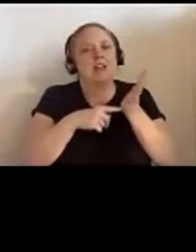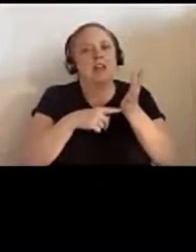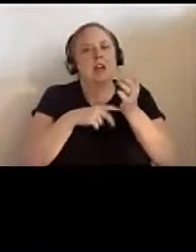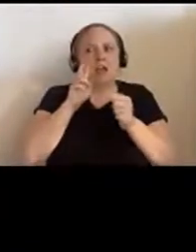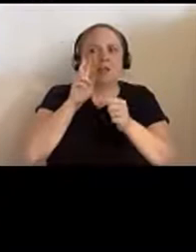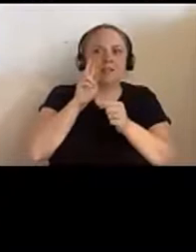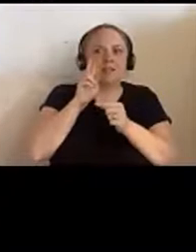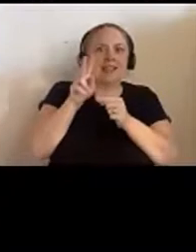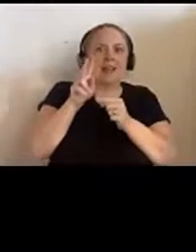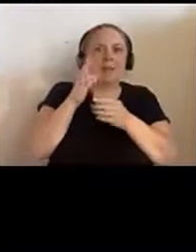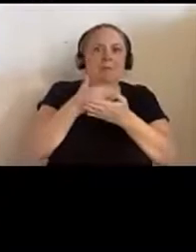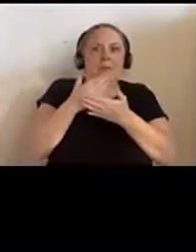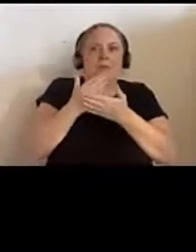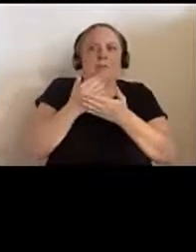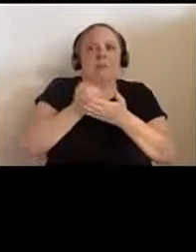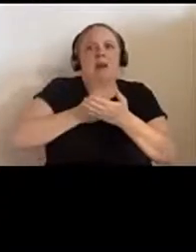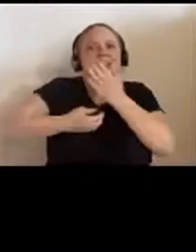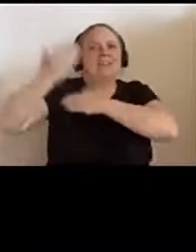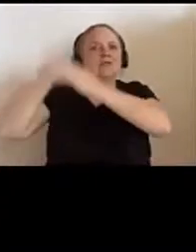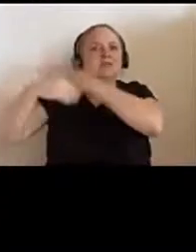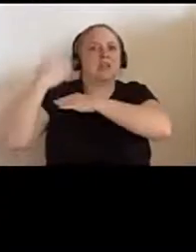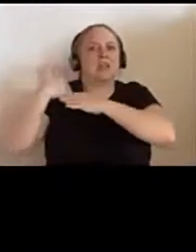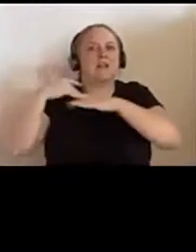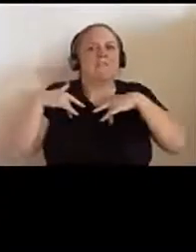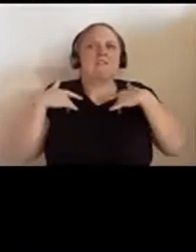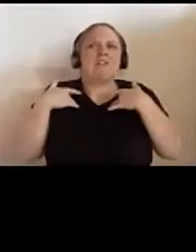was extremely ambiguous, but also very familiar.